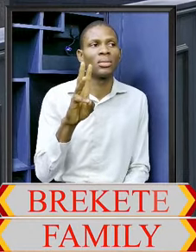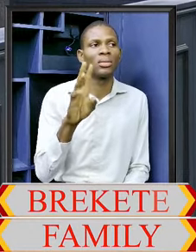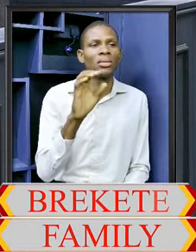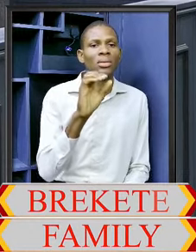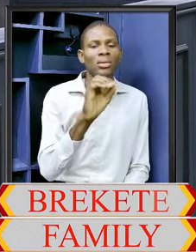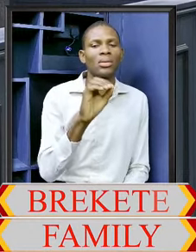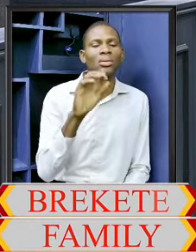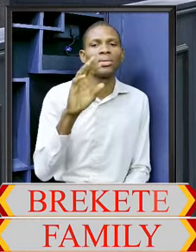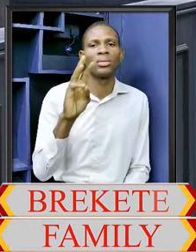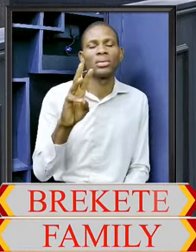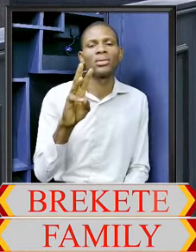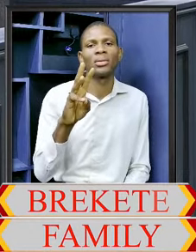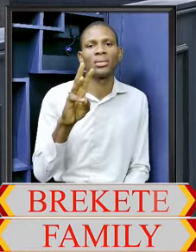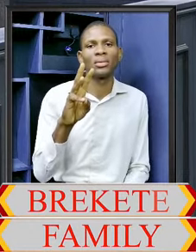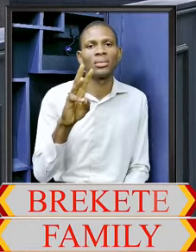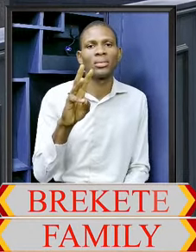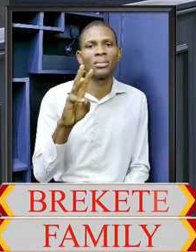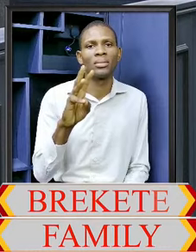06